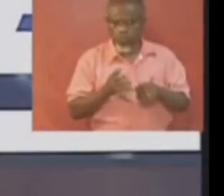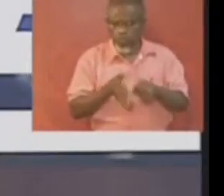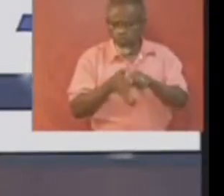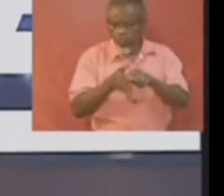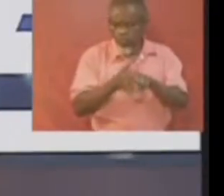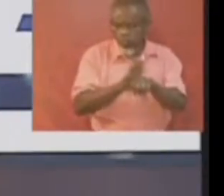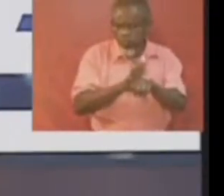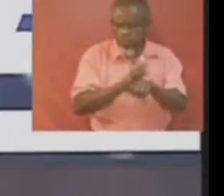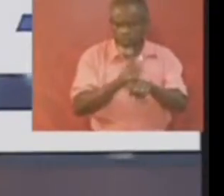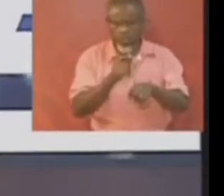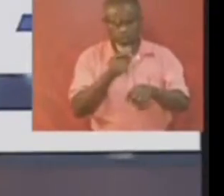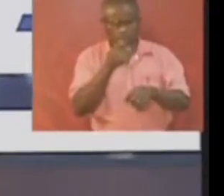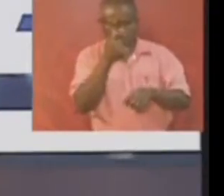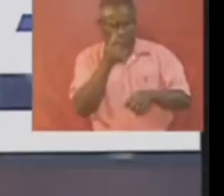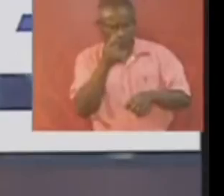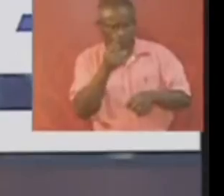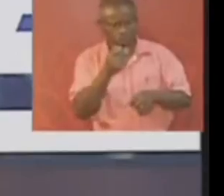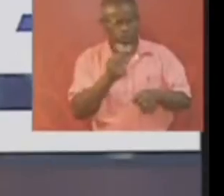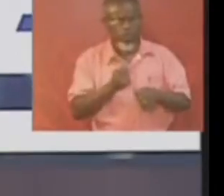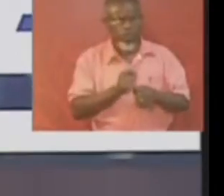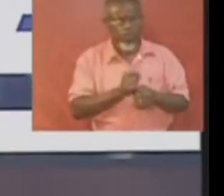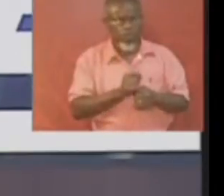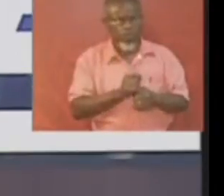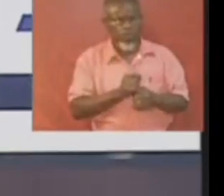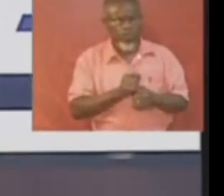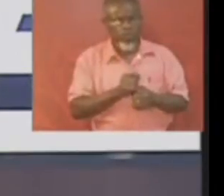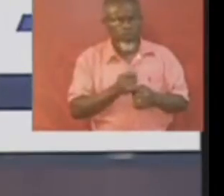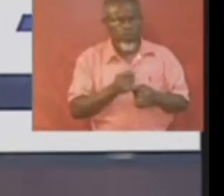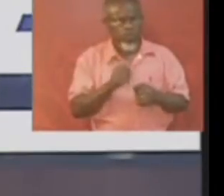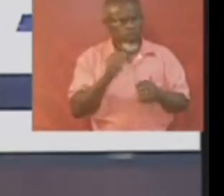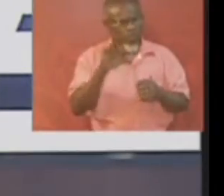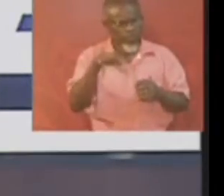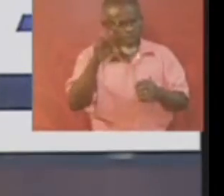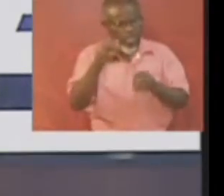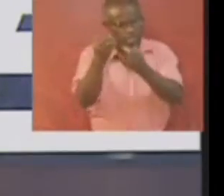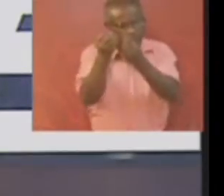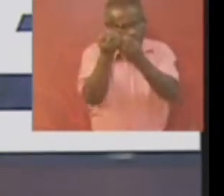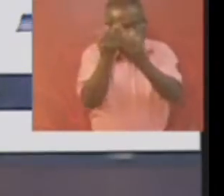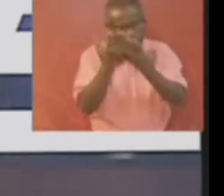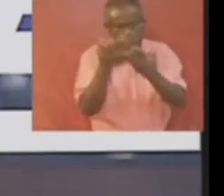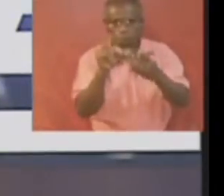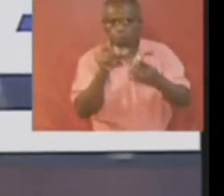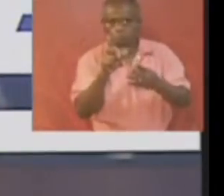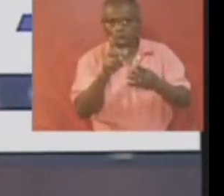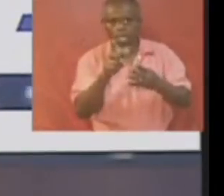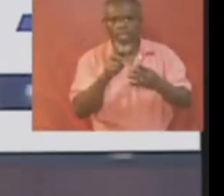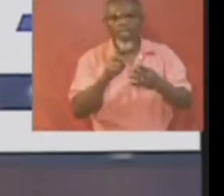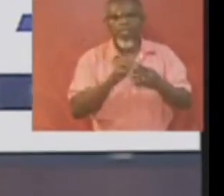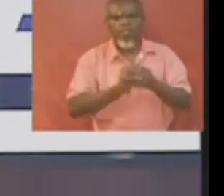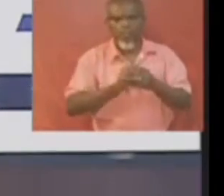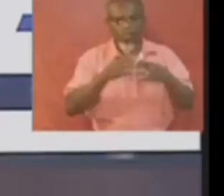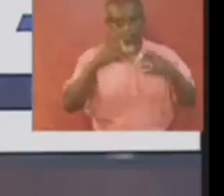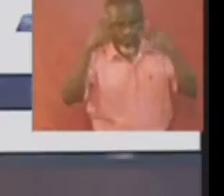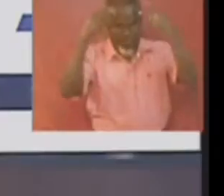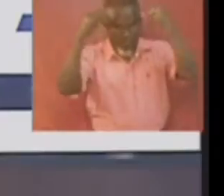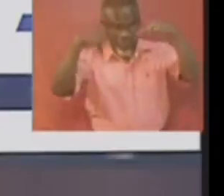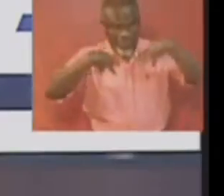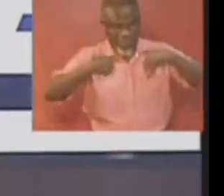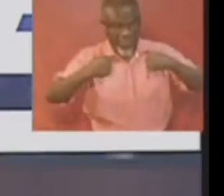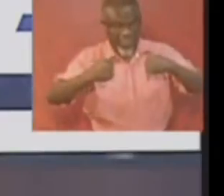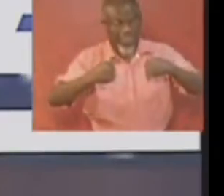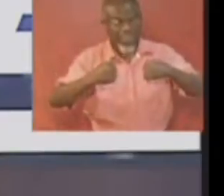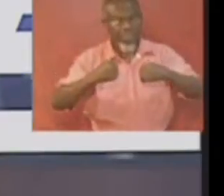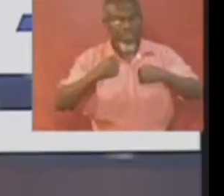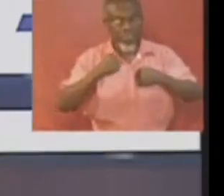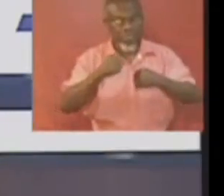women's health issues can be found on the official Ministry of Health's website and social media platforms. As